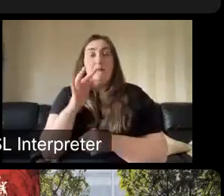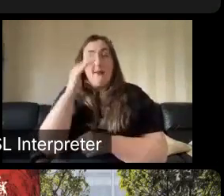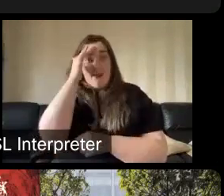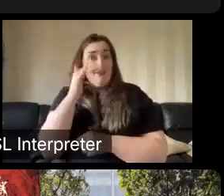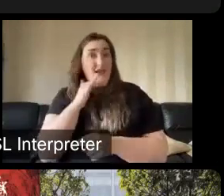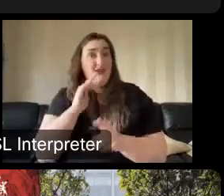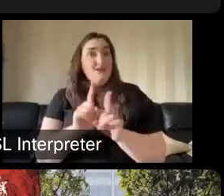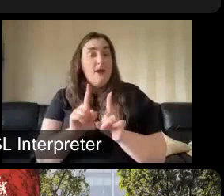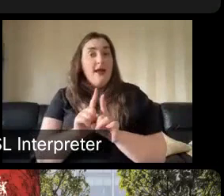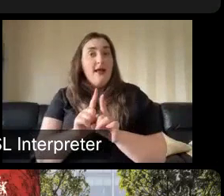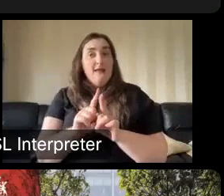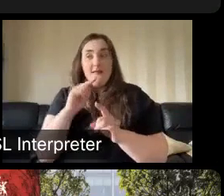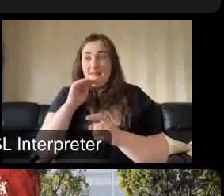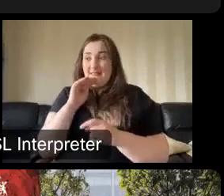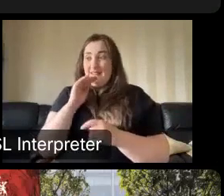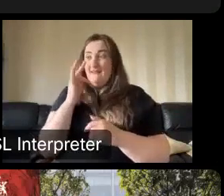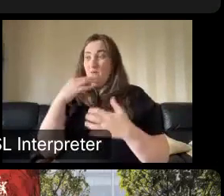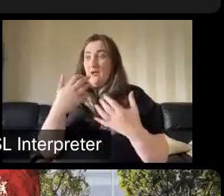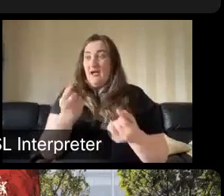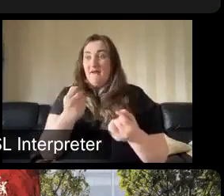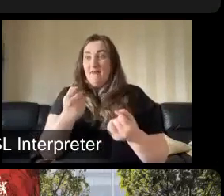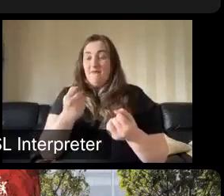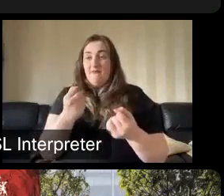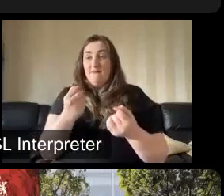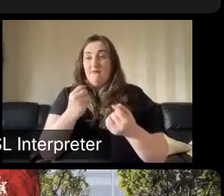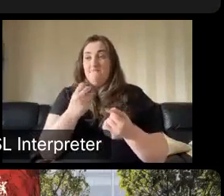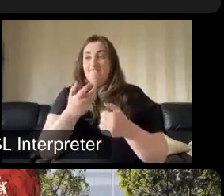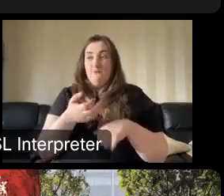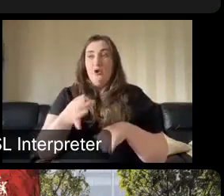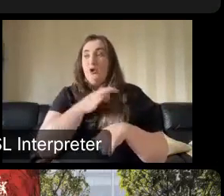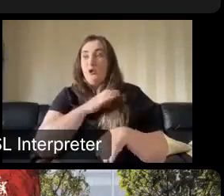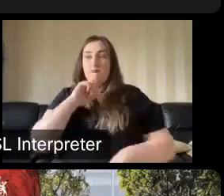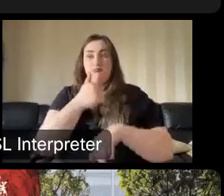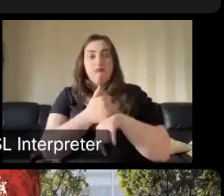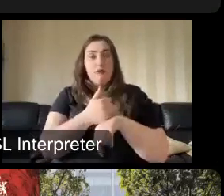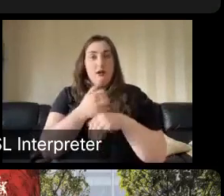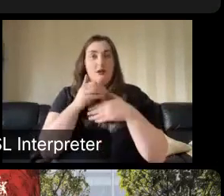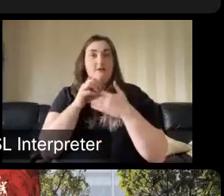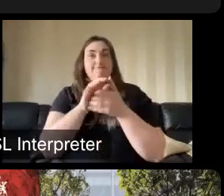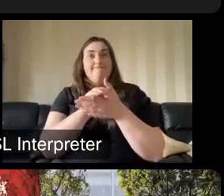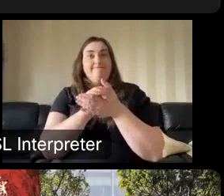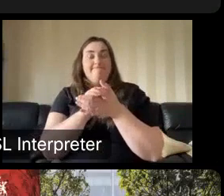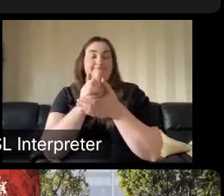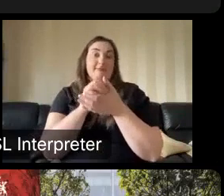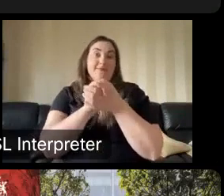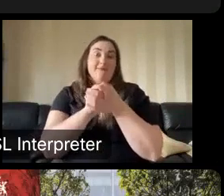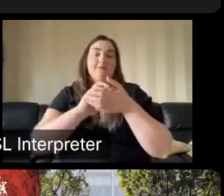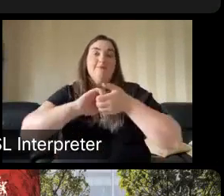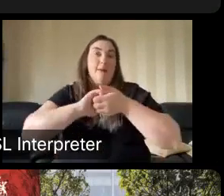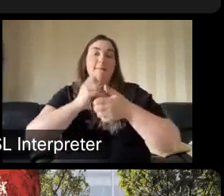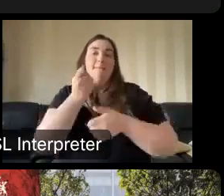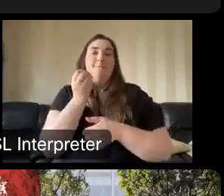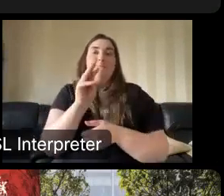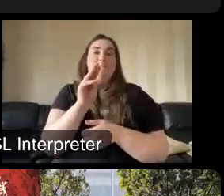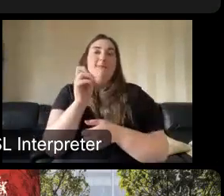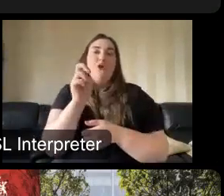that having a well-established peer support program that automatically clicks in when